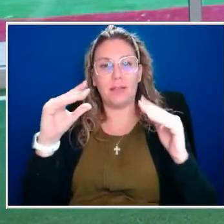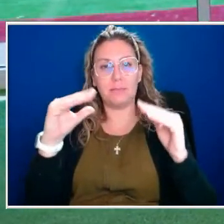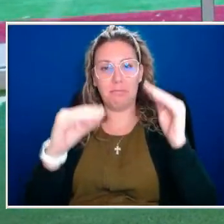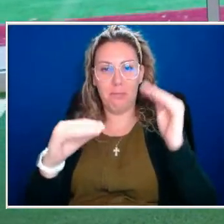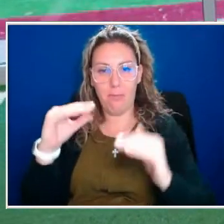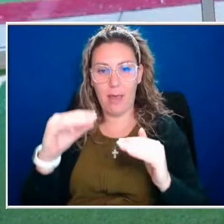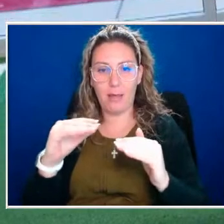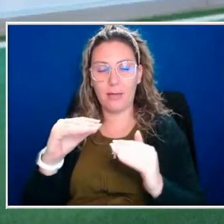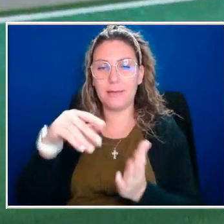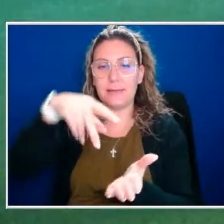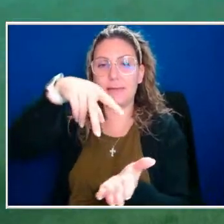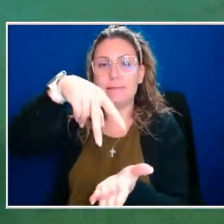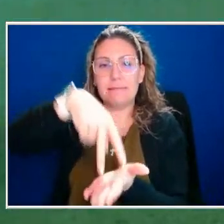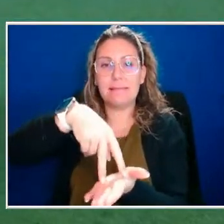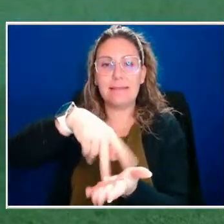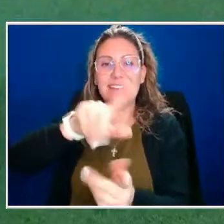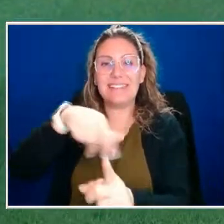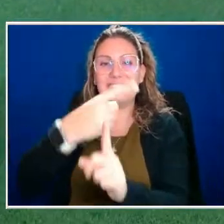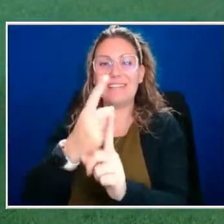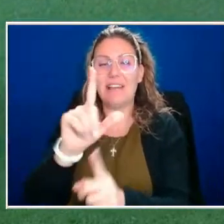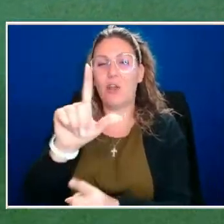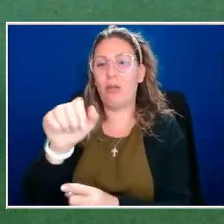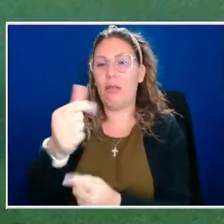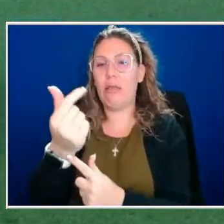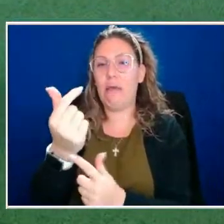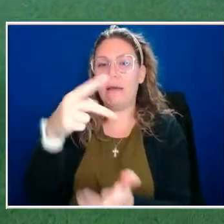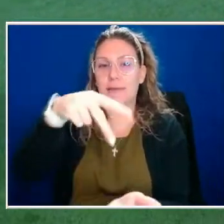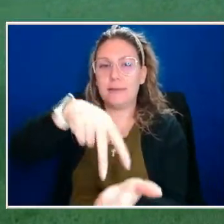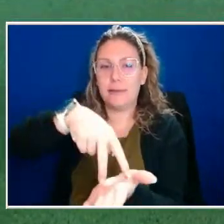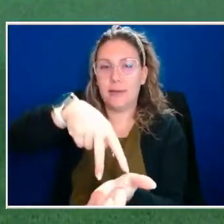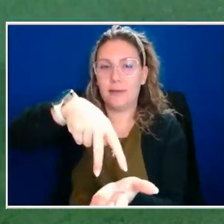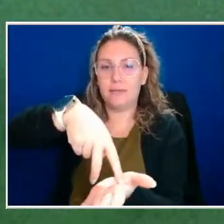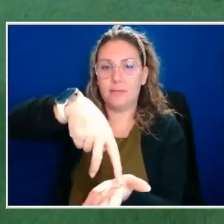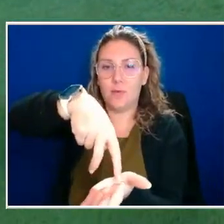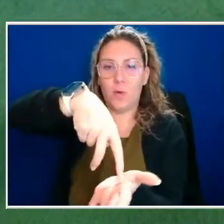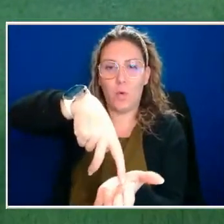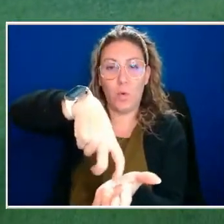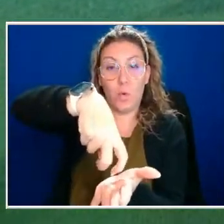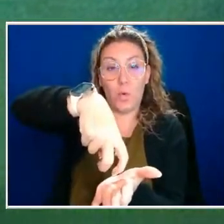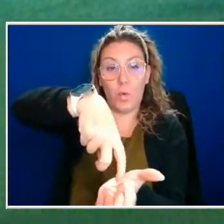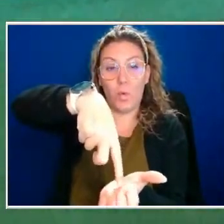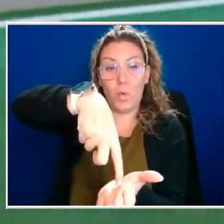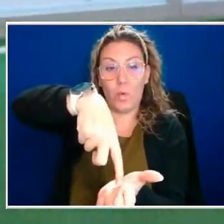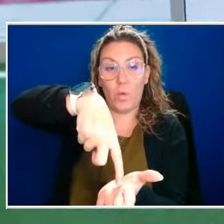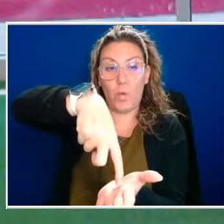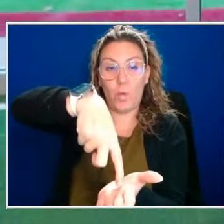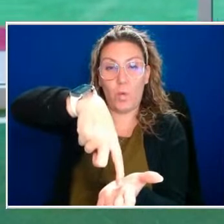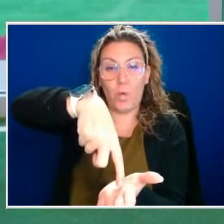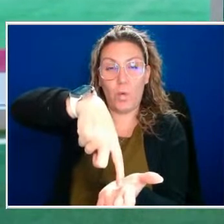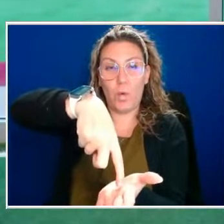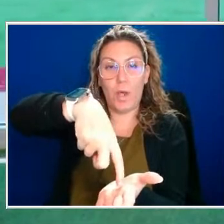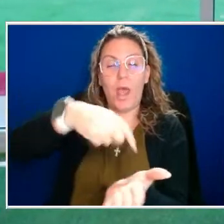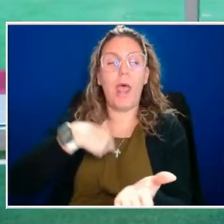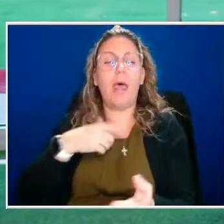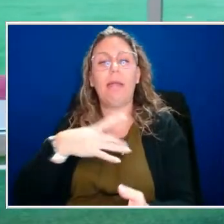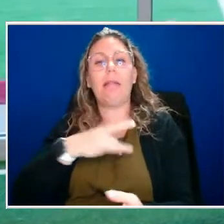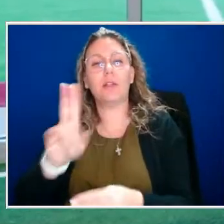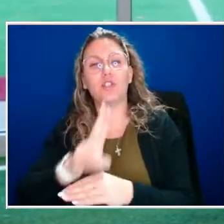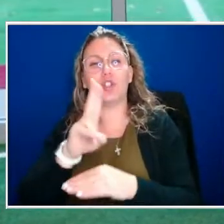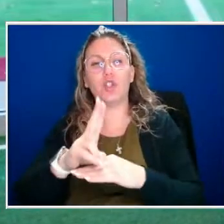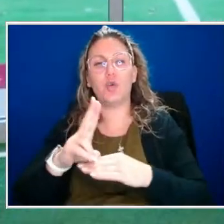stand. So just standing on one leg, practicing that balance. I like to do this at a counter so that you can use a little bit